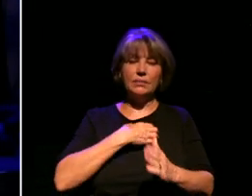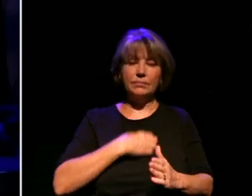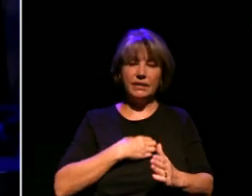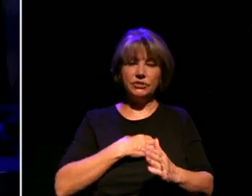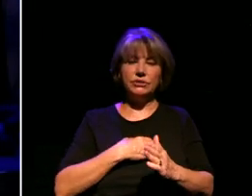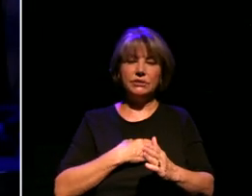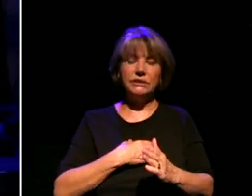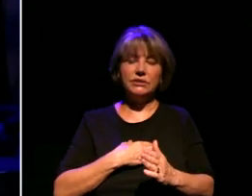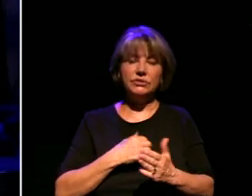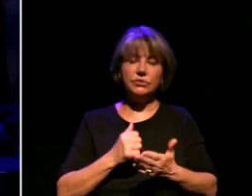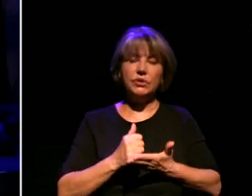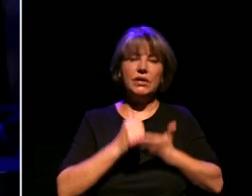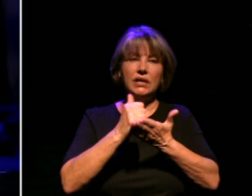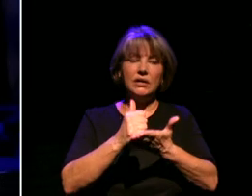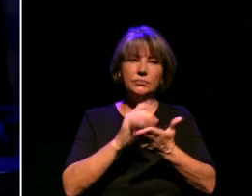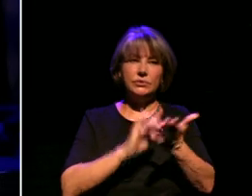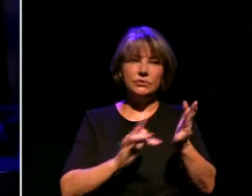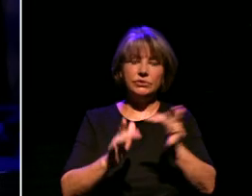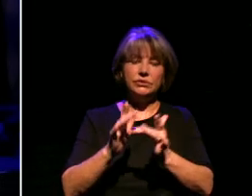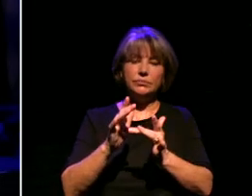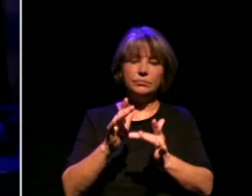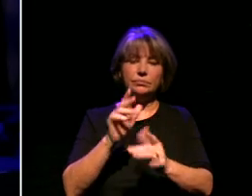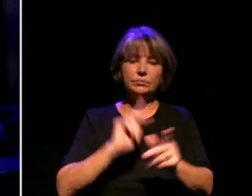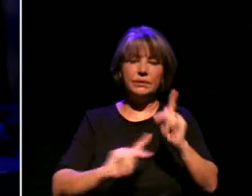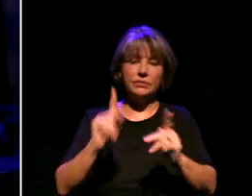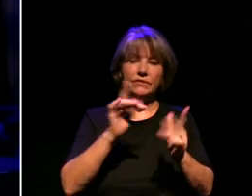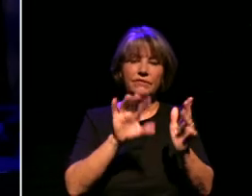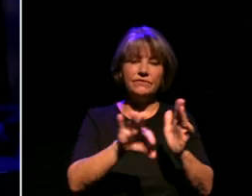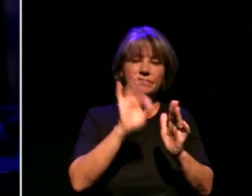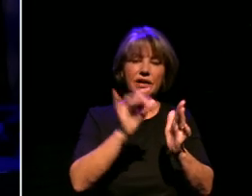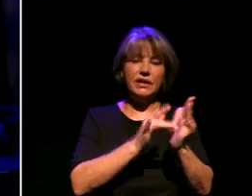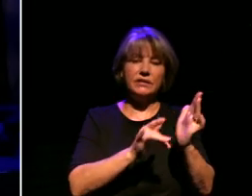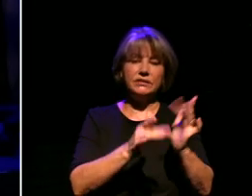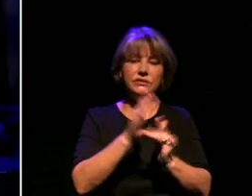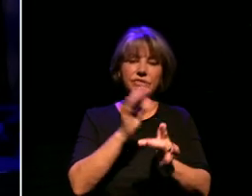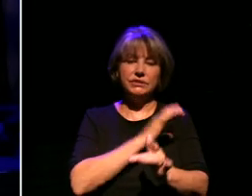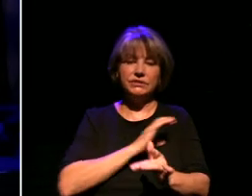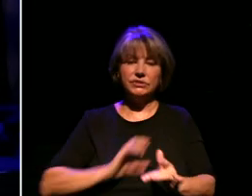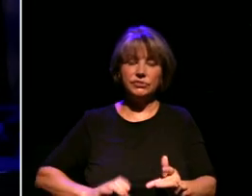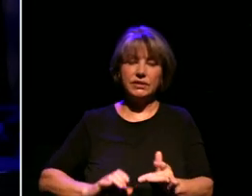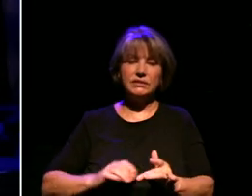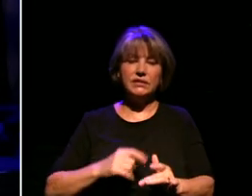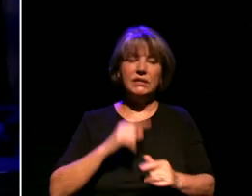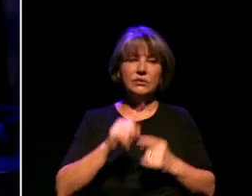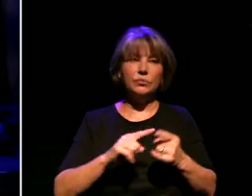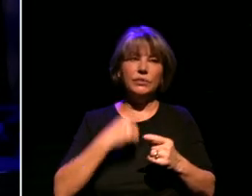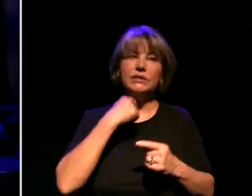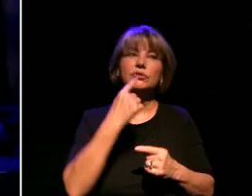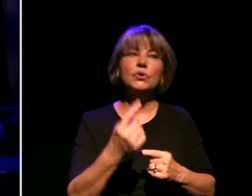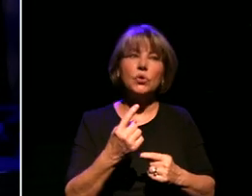Christ. And when we've told money where it should go, it